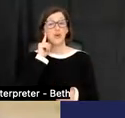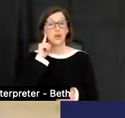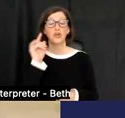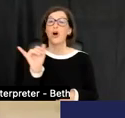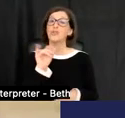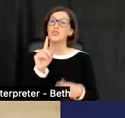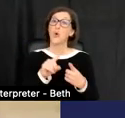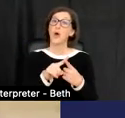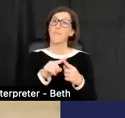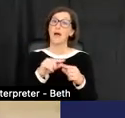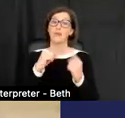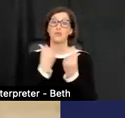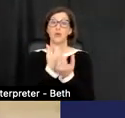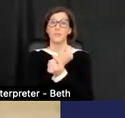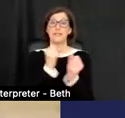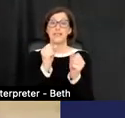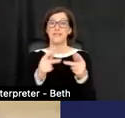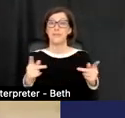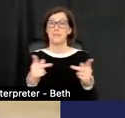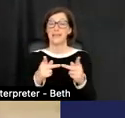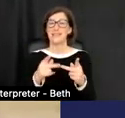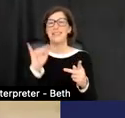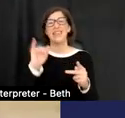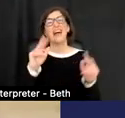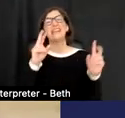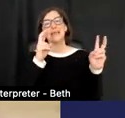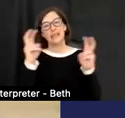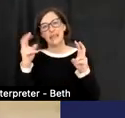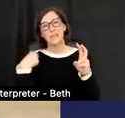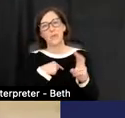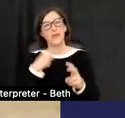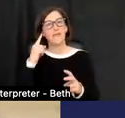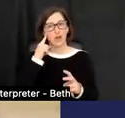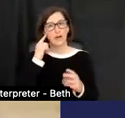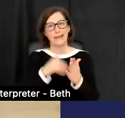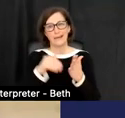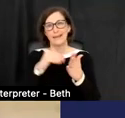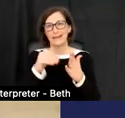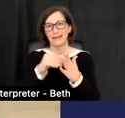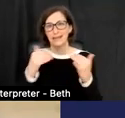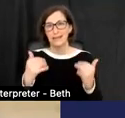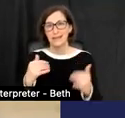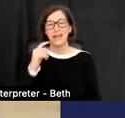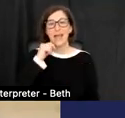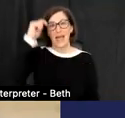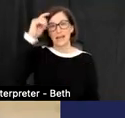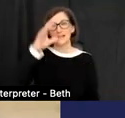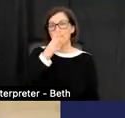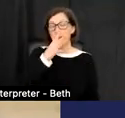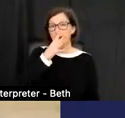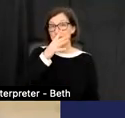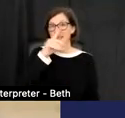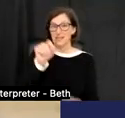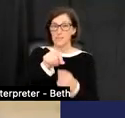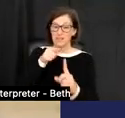about group safe spaces. So this is kind of a theme that we've heard. And then adolescent mothers being a very specific